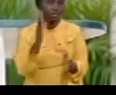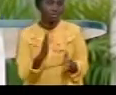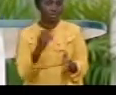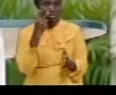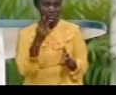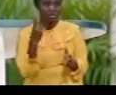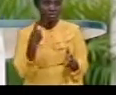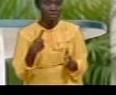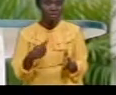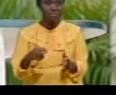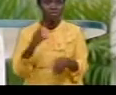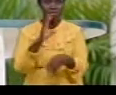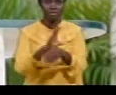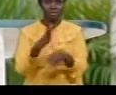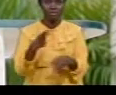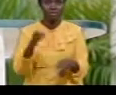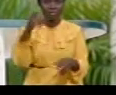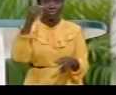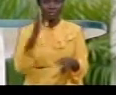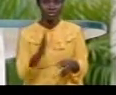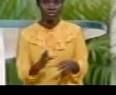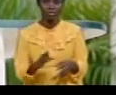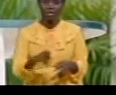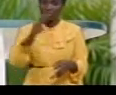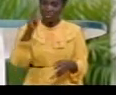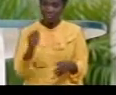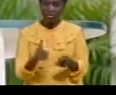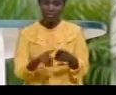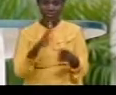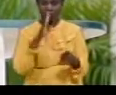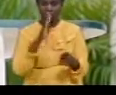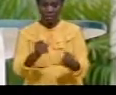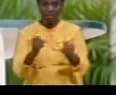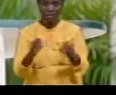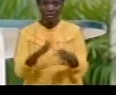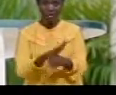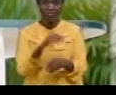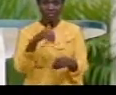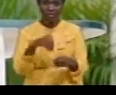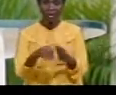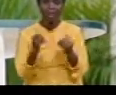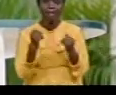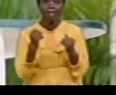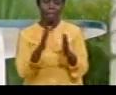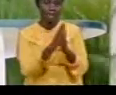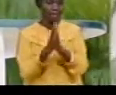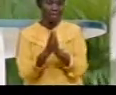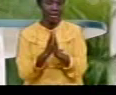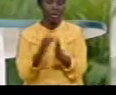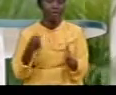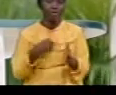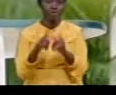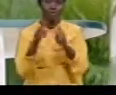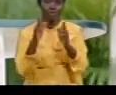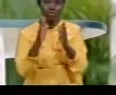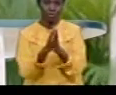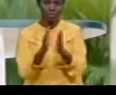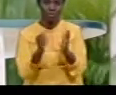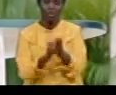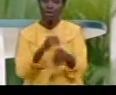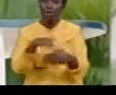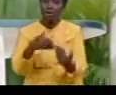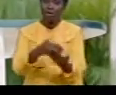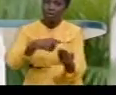of God needs to be powerful in prayer. We want to say, Lord, all over the land, the spirit of prayer and supplication.